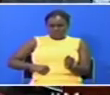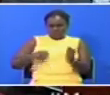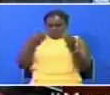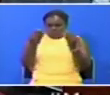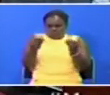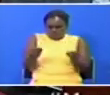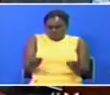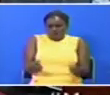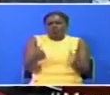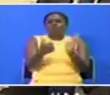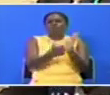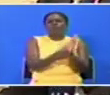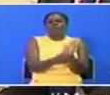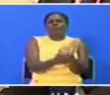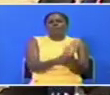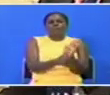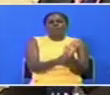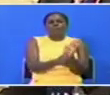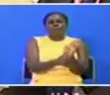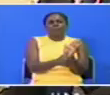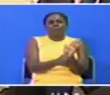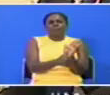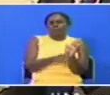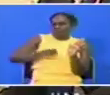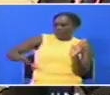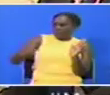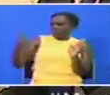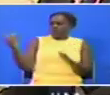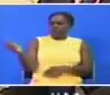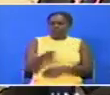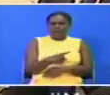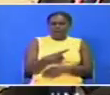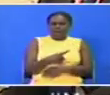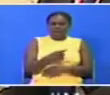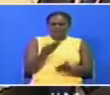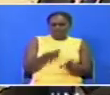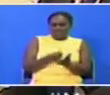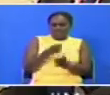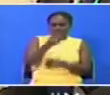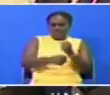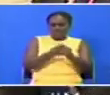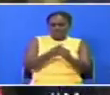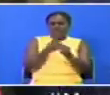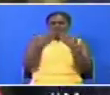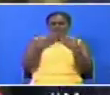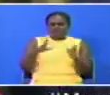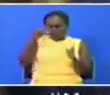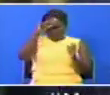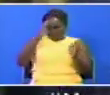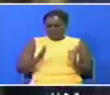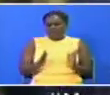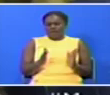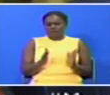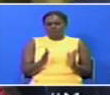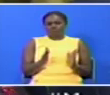iron out the standoff. And with only a month to the end of this financial year, Governor Nanok, it